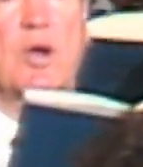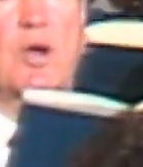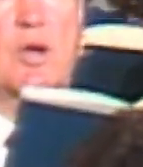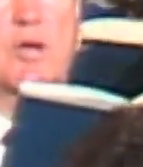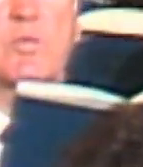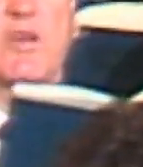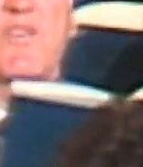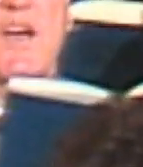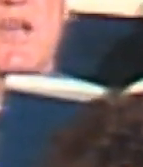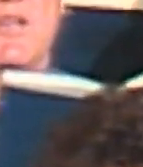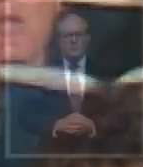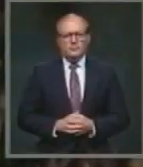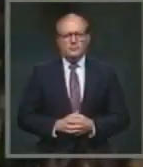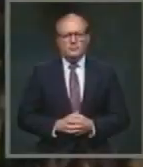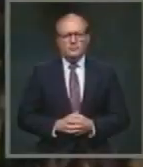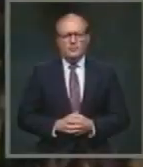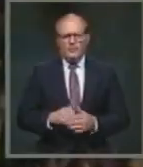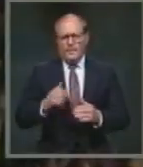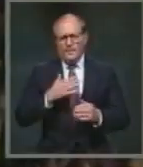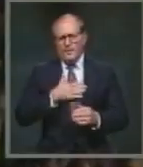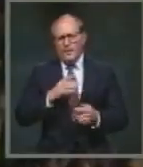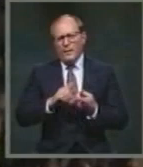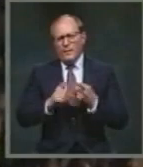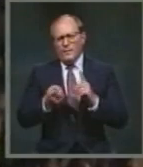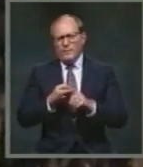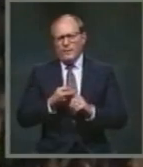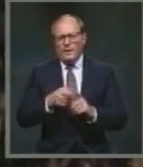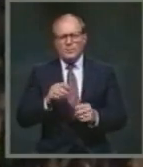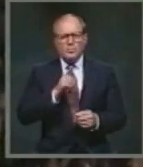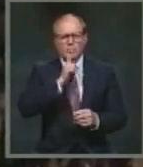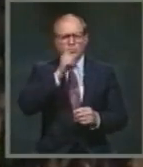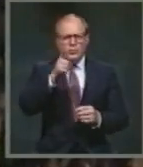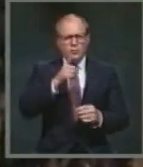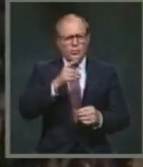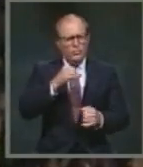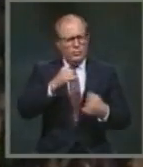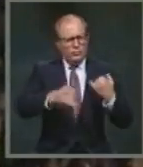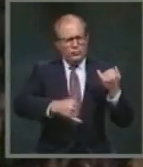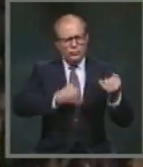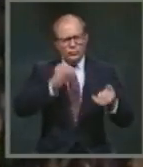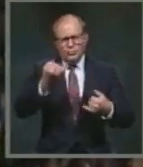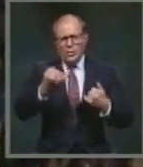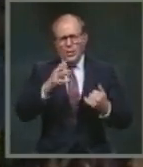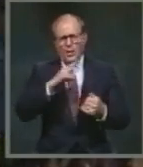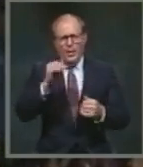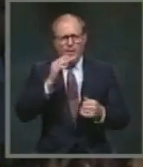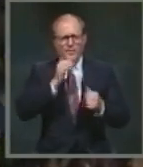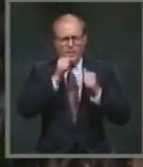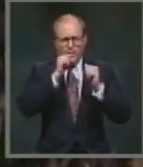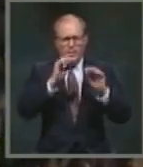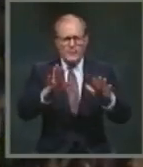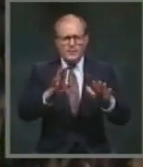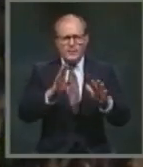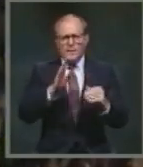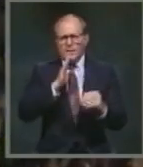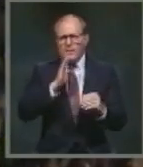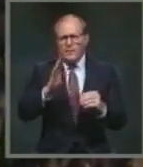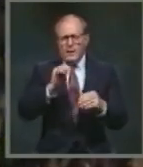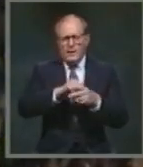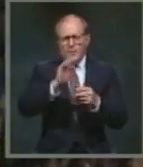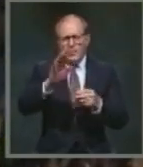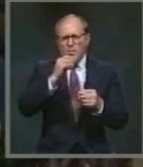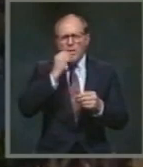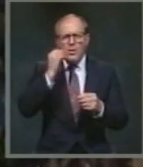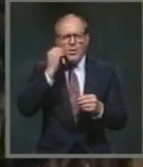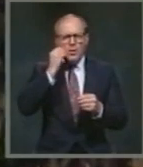with Mac Lyon. My friend, I count it a real joy and a personal blessing to be invited into your home on these occasions